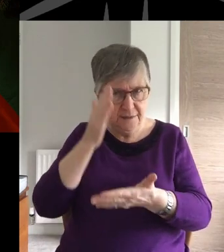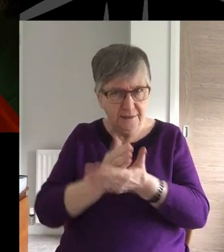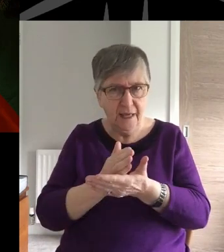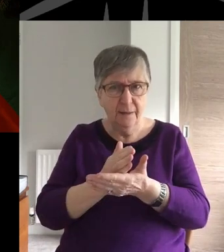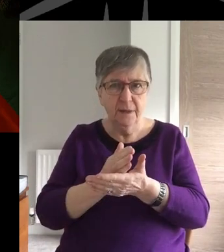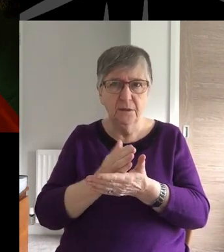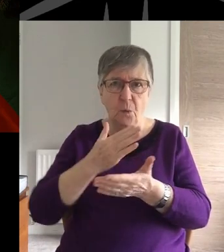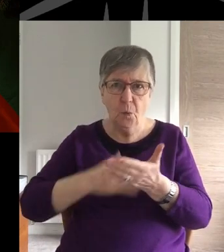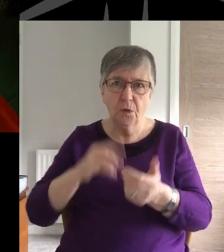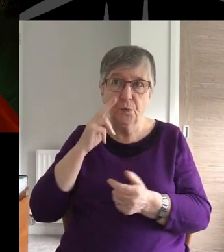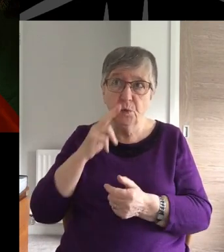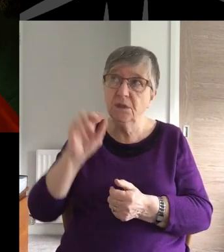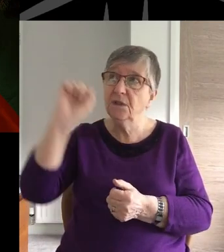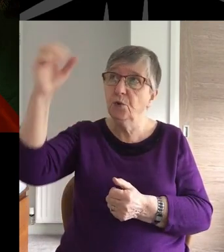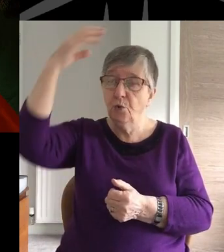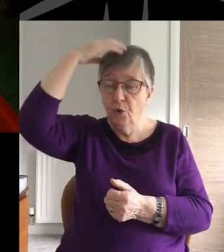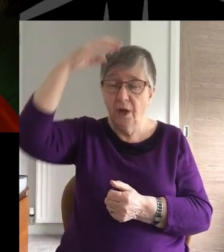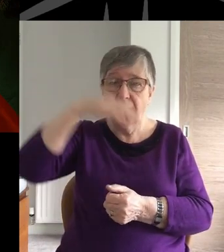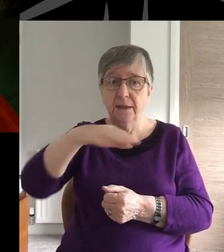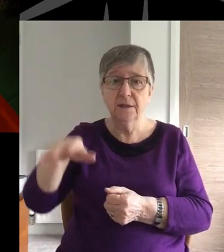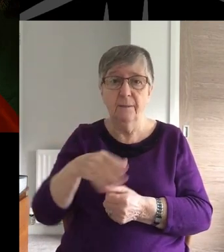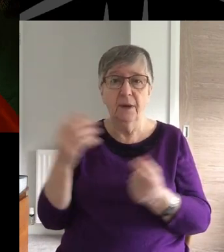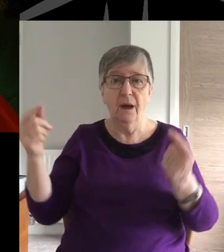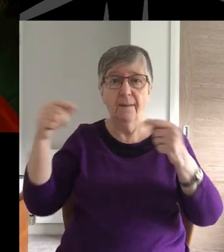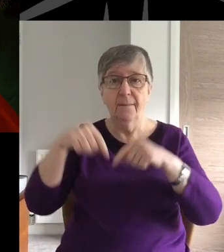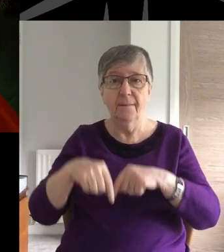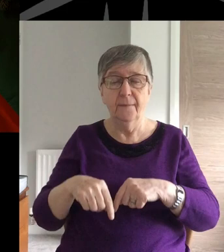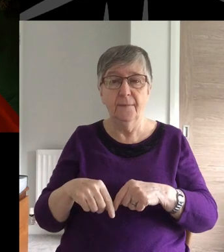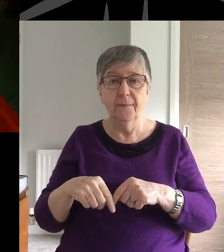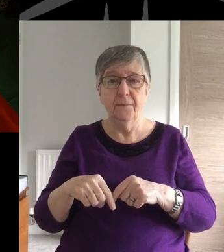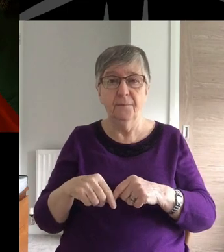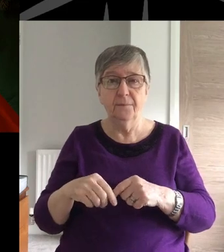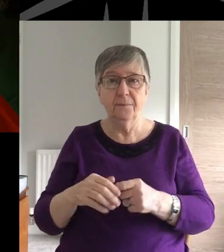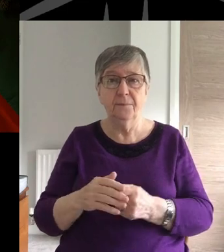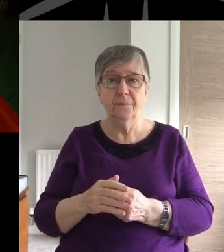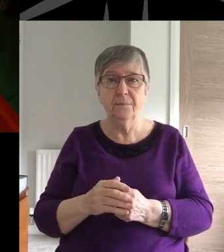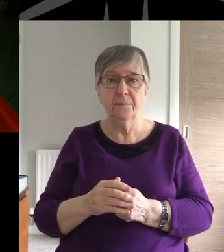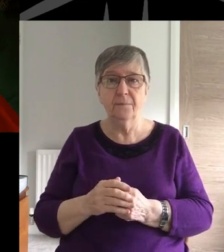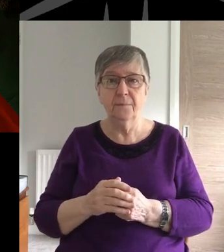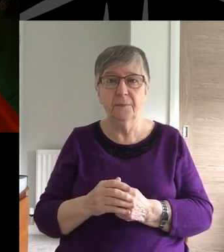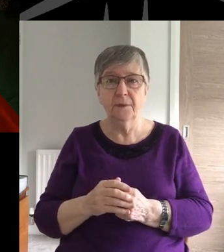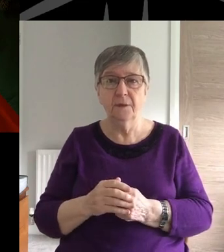active, determined focus on seeing your kingdom come.